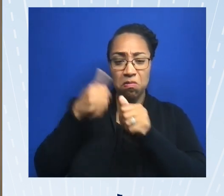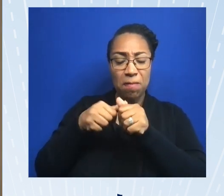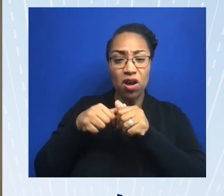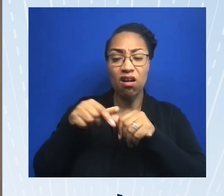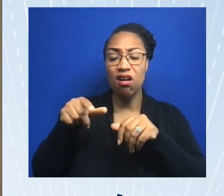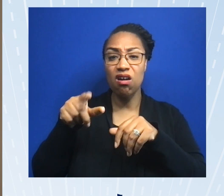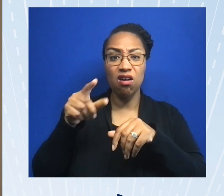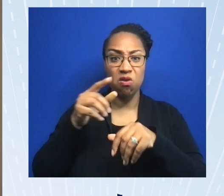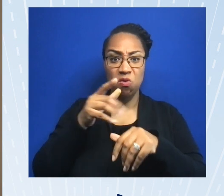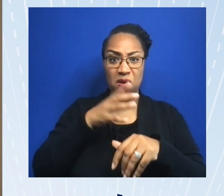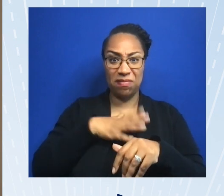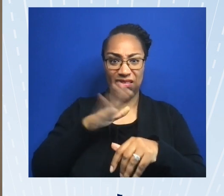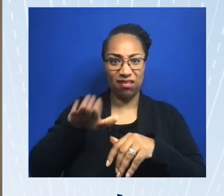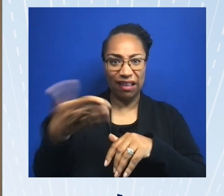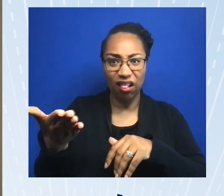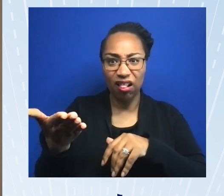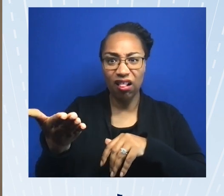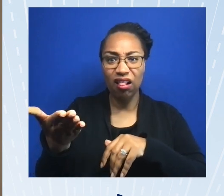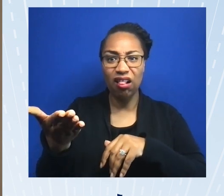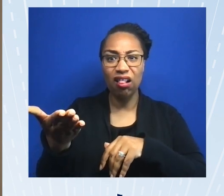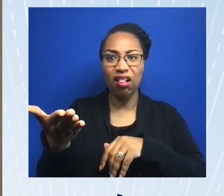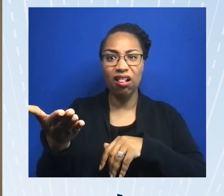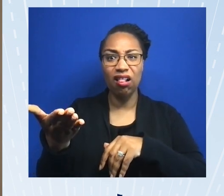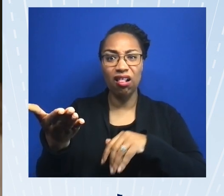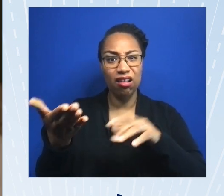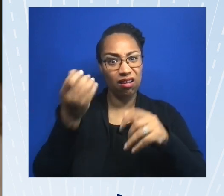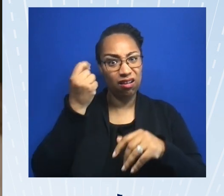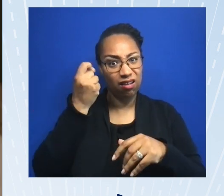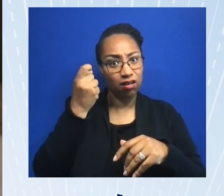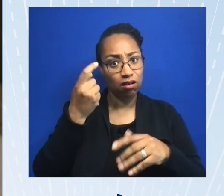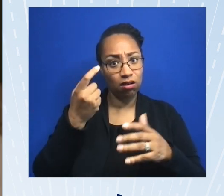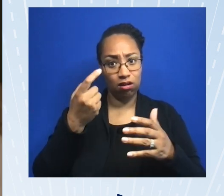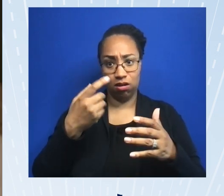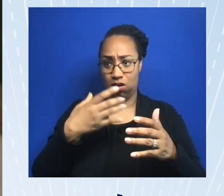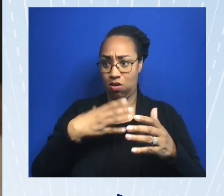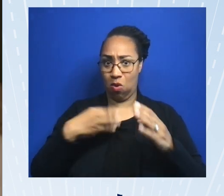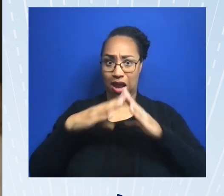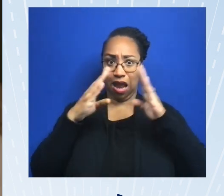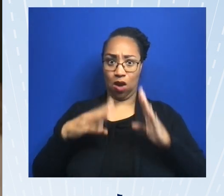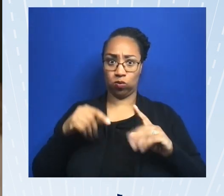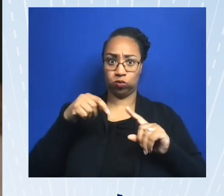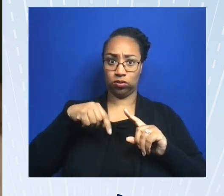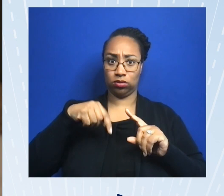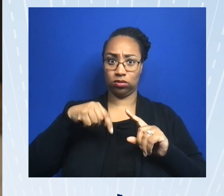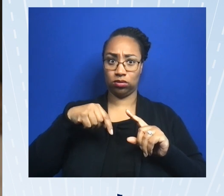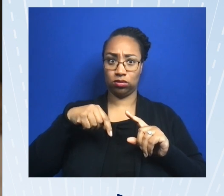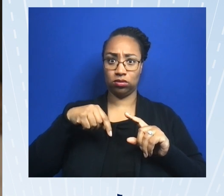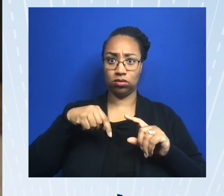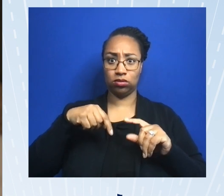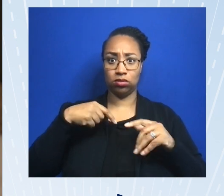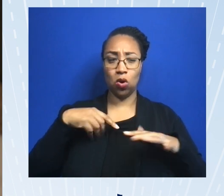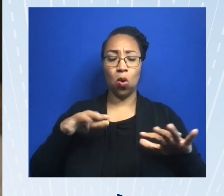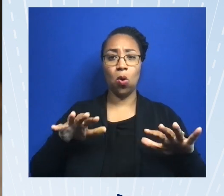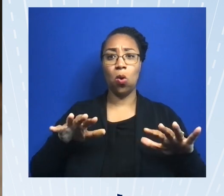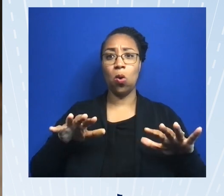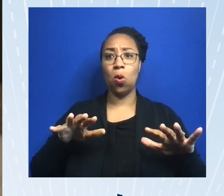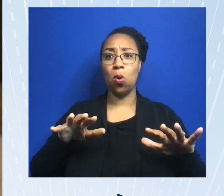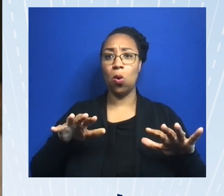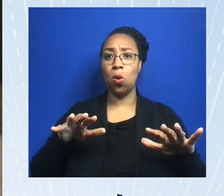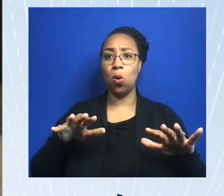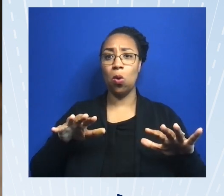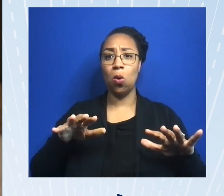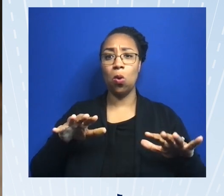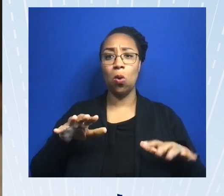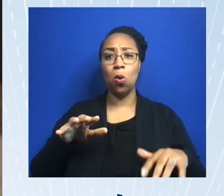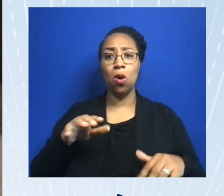reminder that hate never goes away, it only hides. Give it just a little bit of oxygen. It comes out from under those rocks with